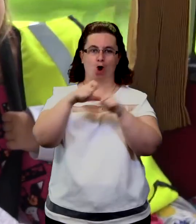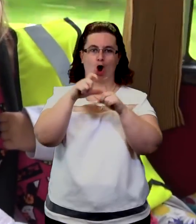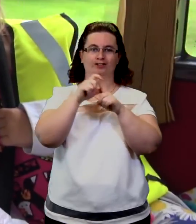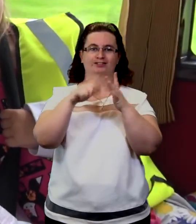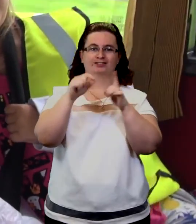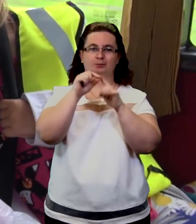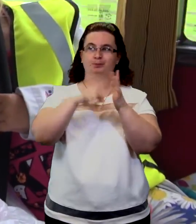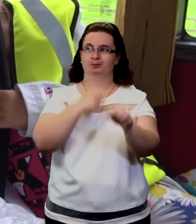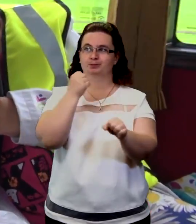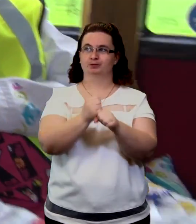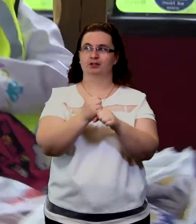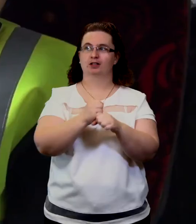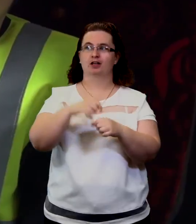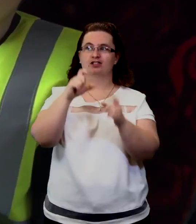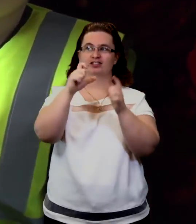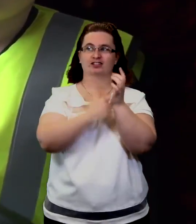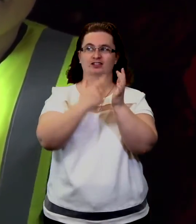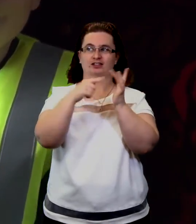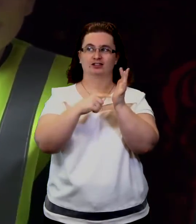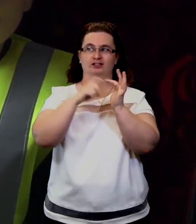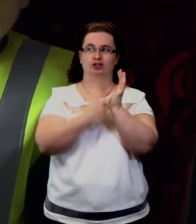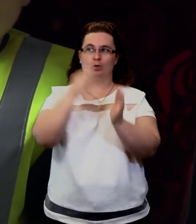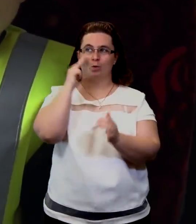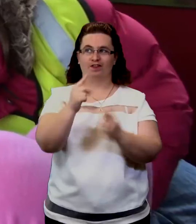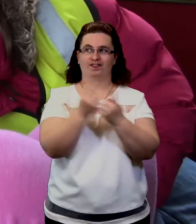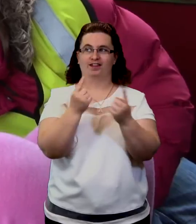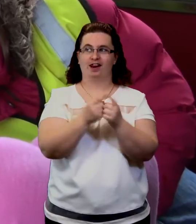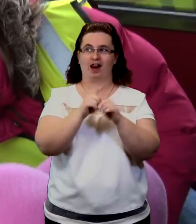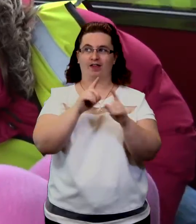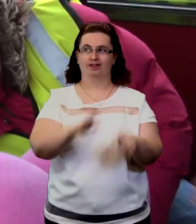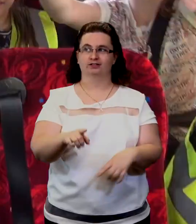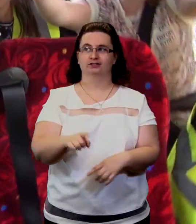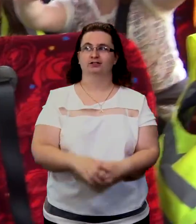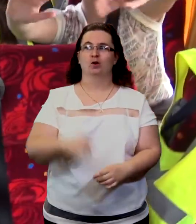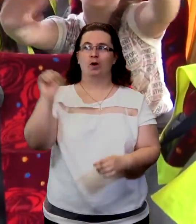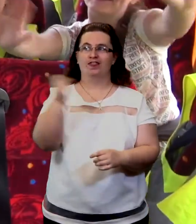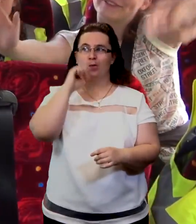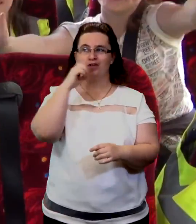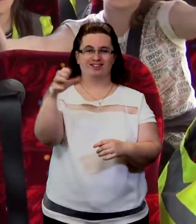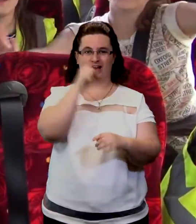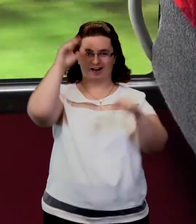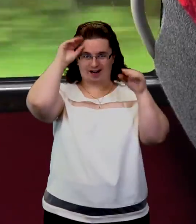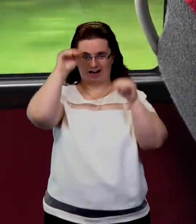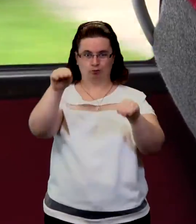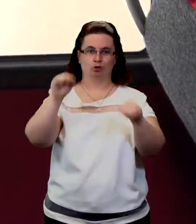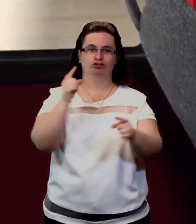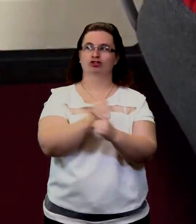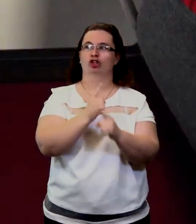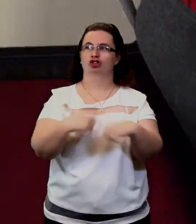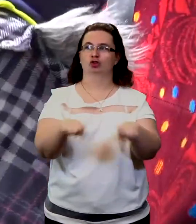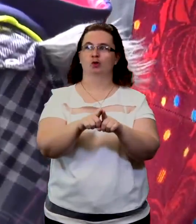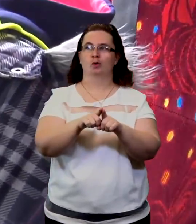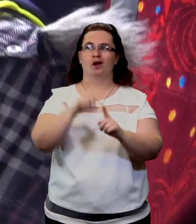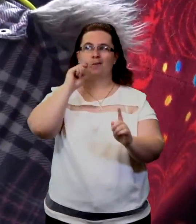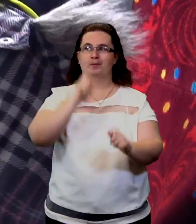So be pond dipping and sort of critter watching and stuff like that. So, and they'll get an educational talk too, for a couple of hours. So